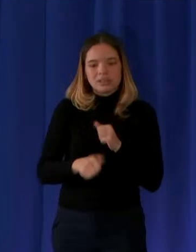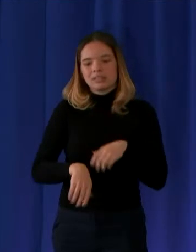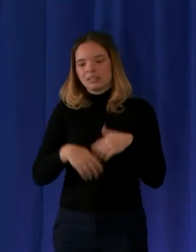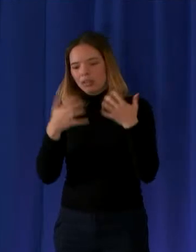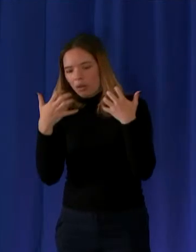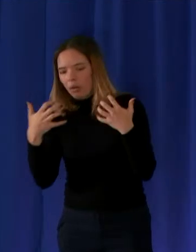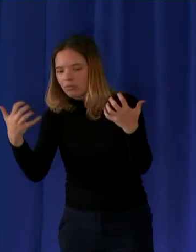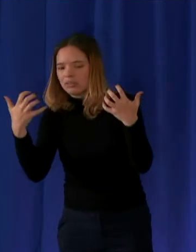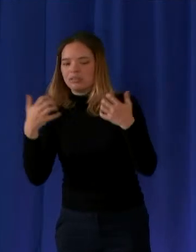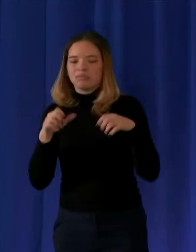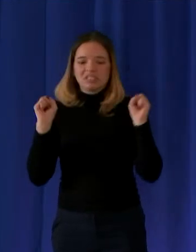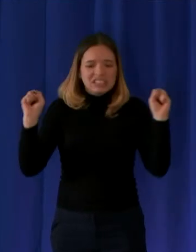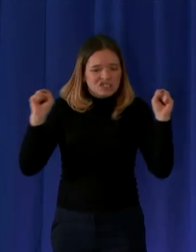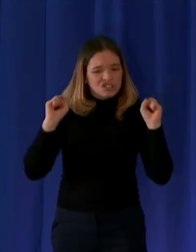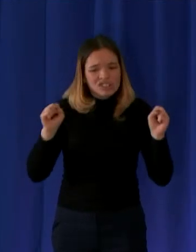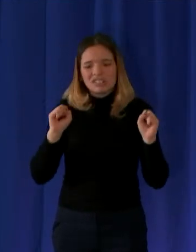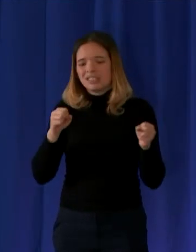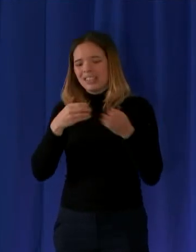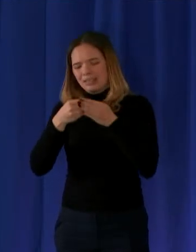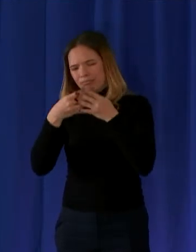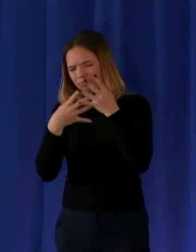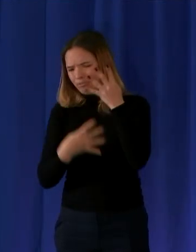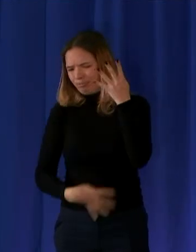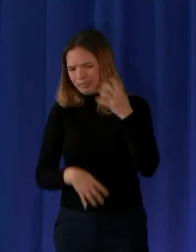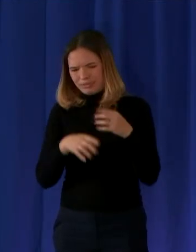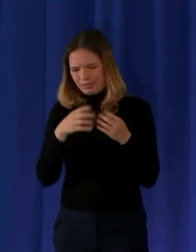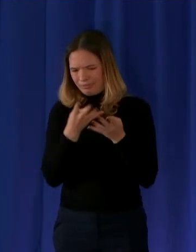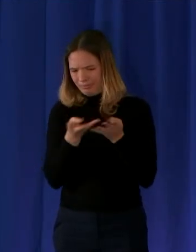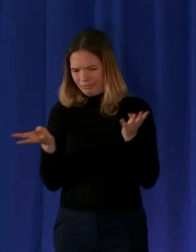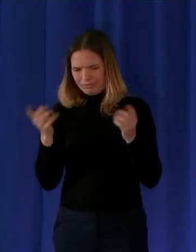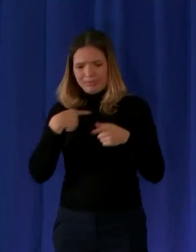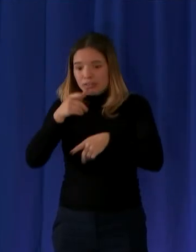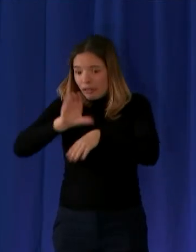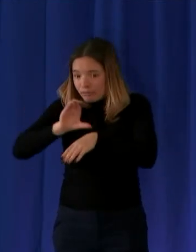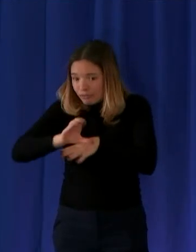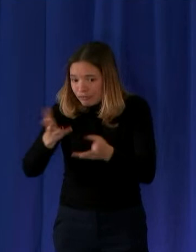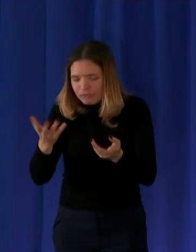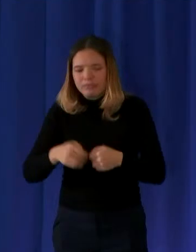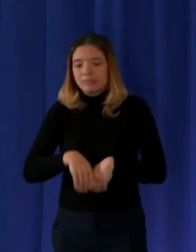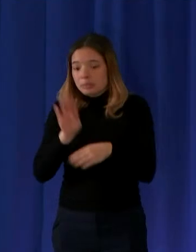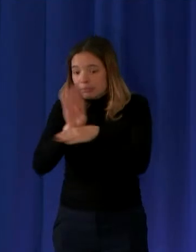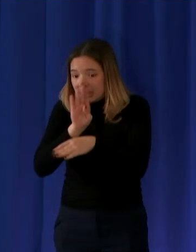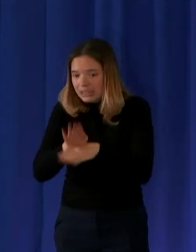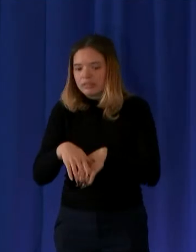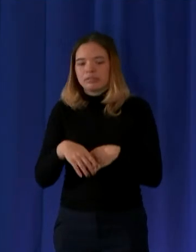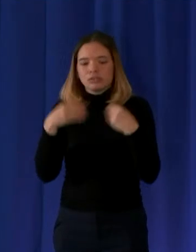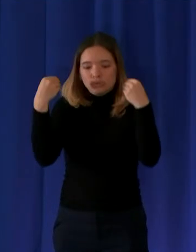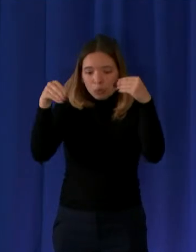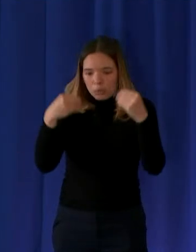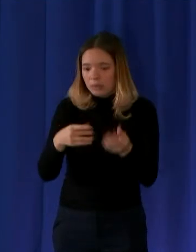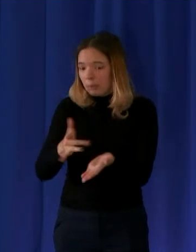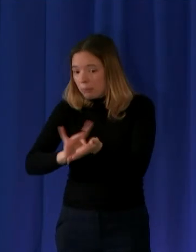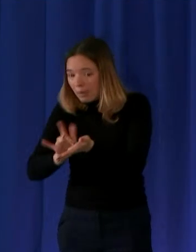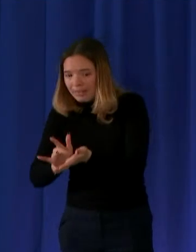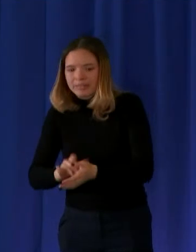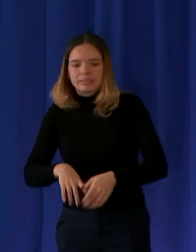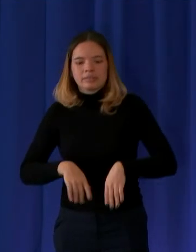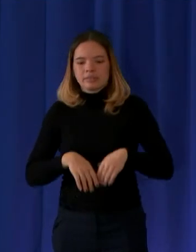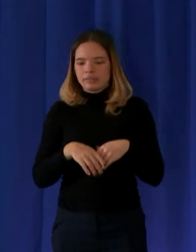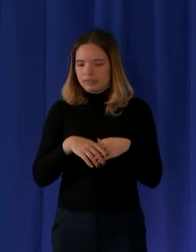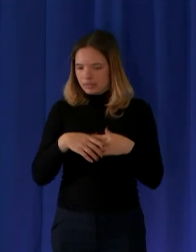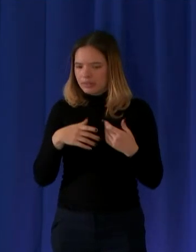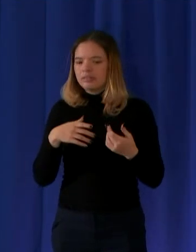entertainment venues, gyms and rec centers, houses of worship, businesses, grocery stores, pharmacies,